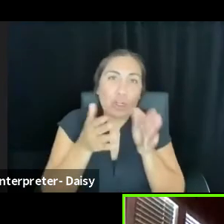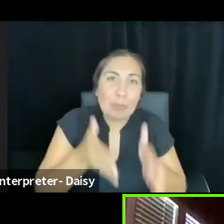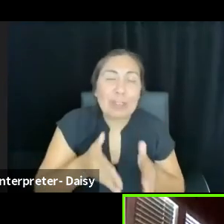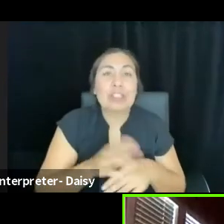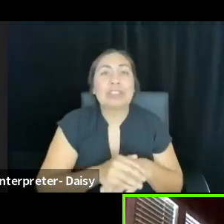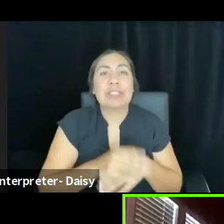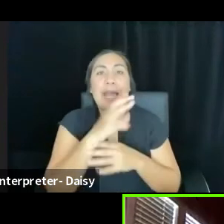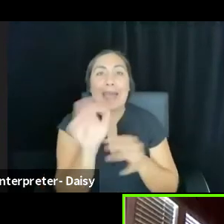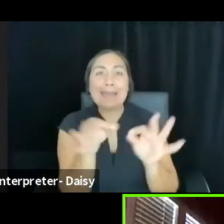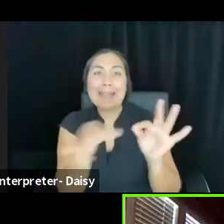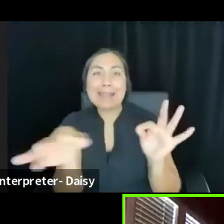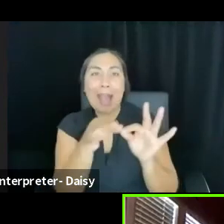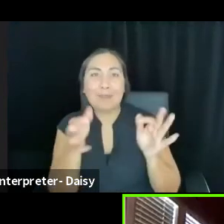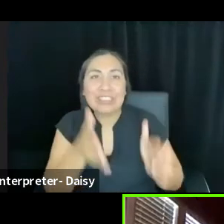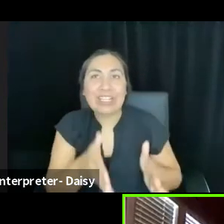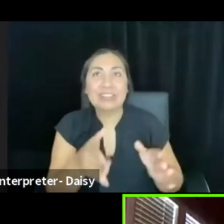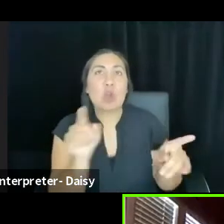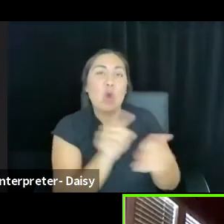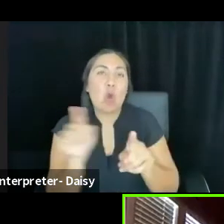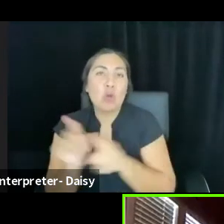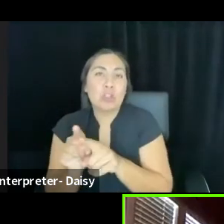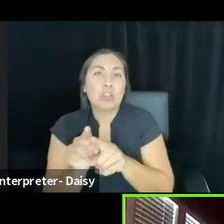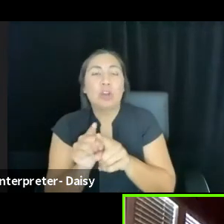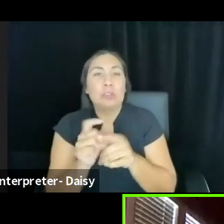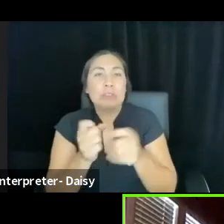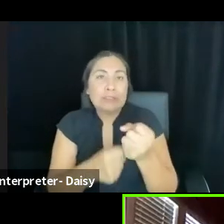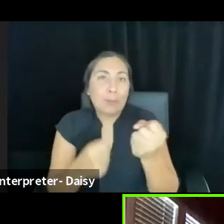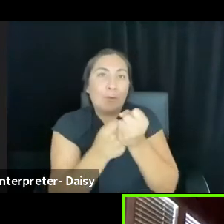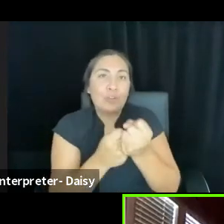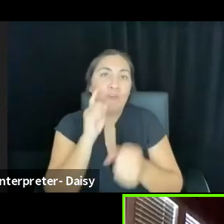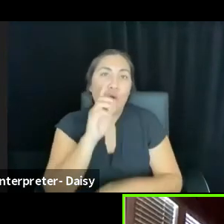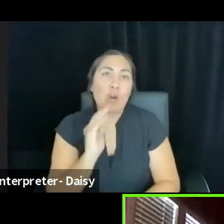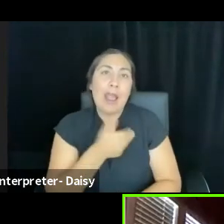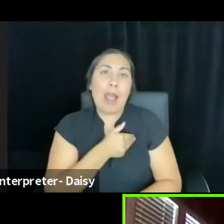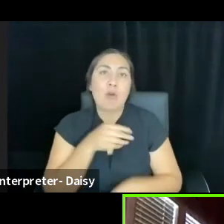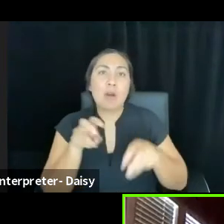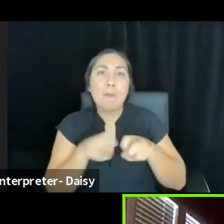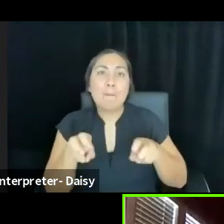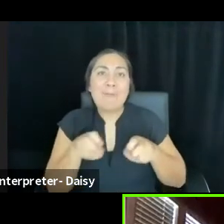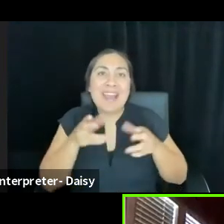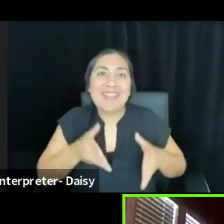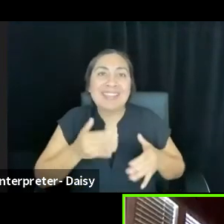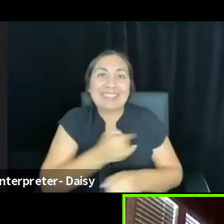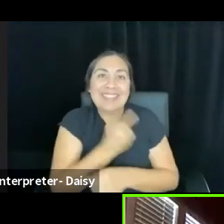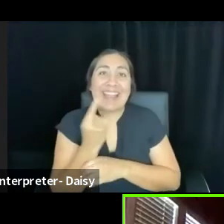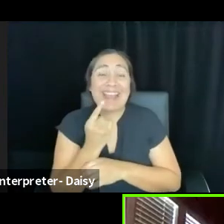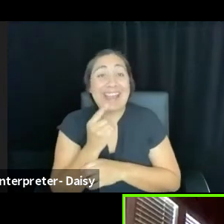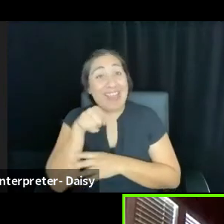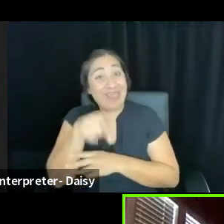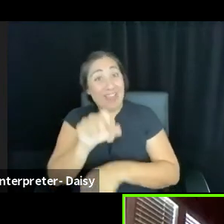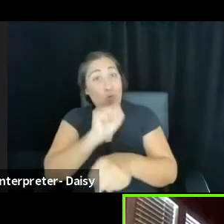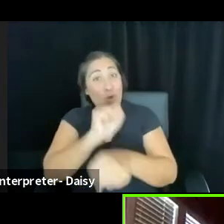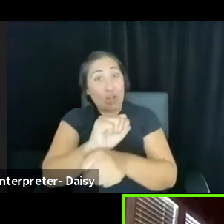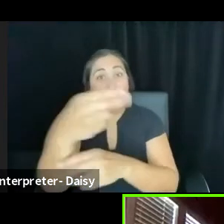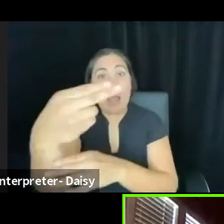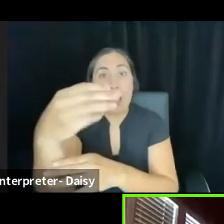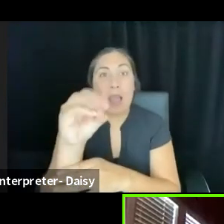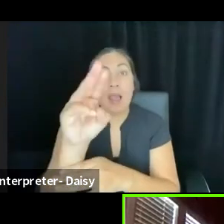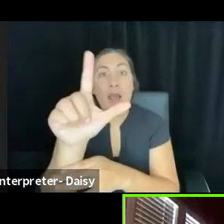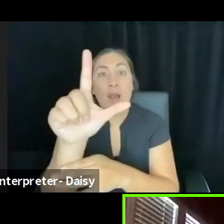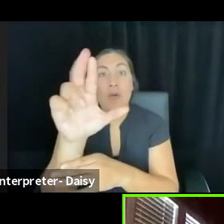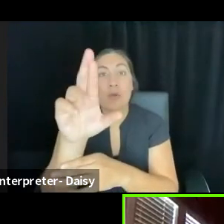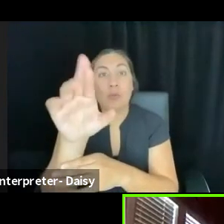some baseline support for our panelists today. In this work, HowlRound is modeling a commons, which is